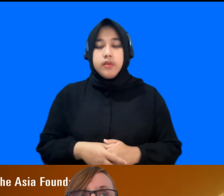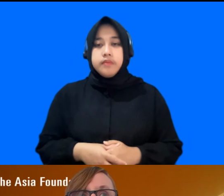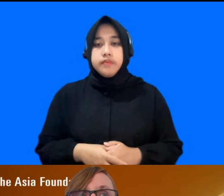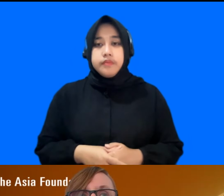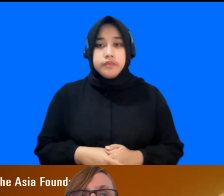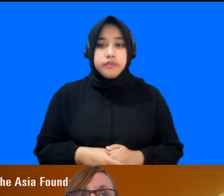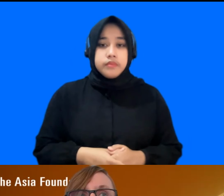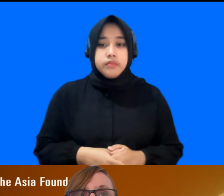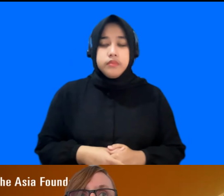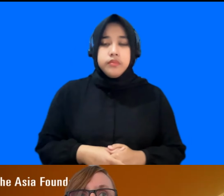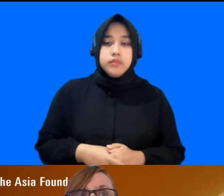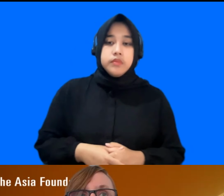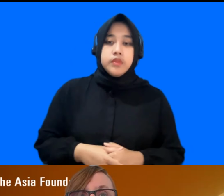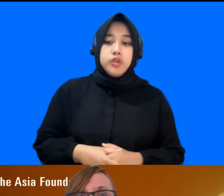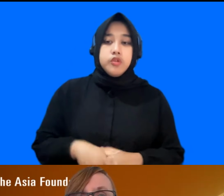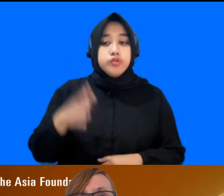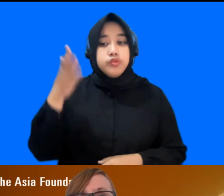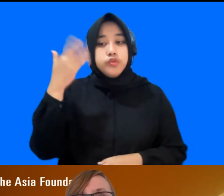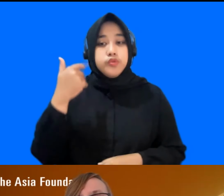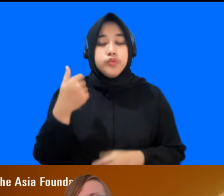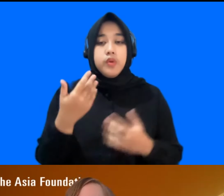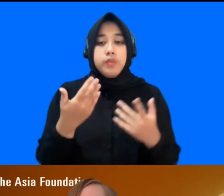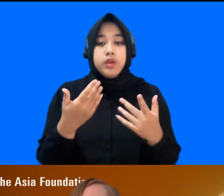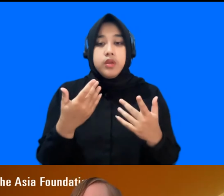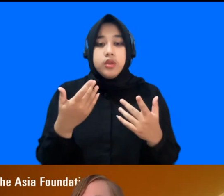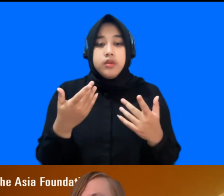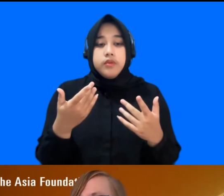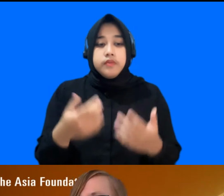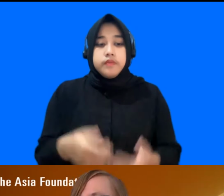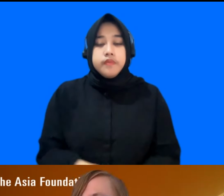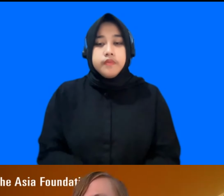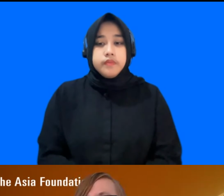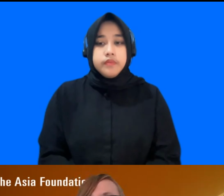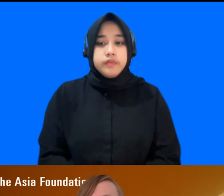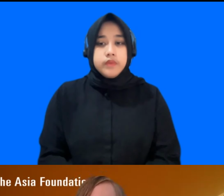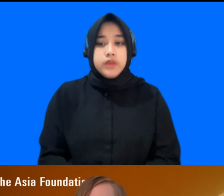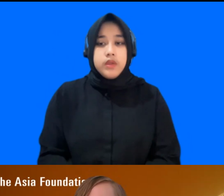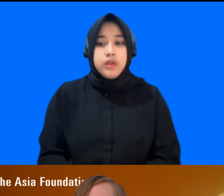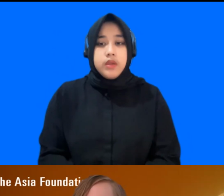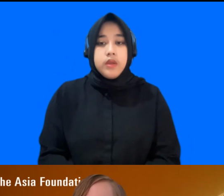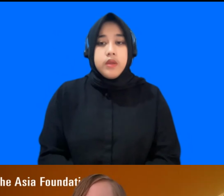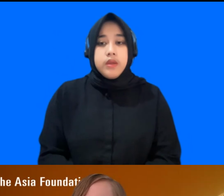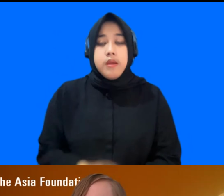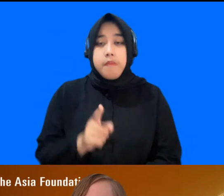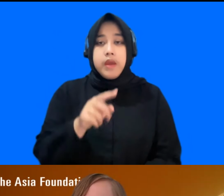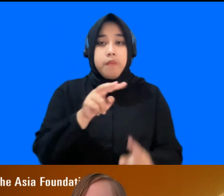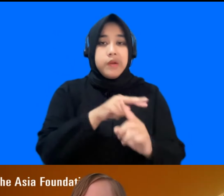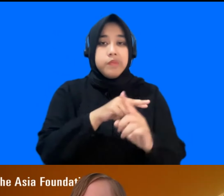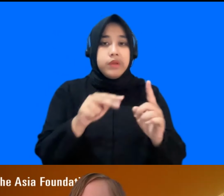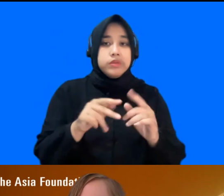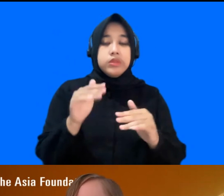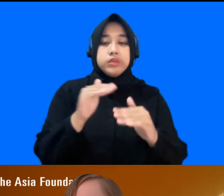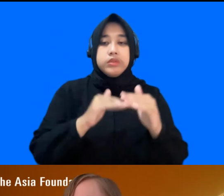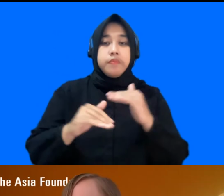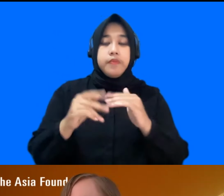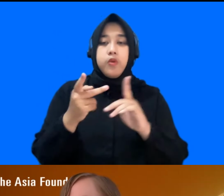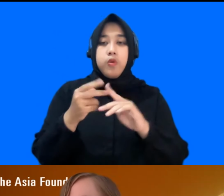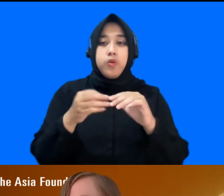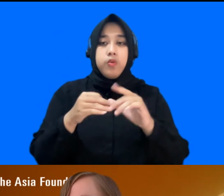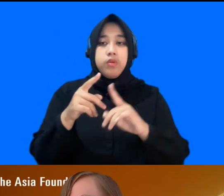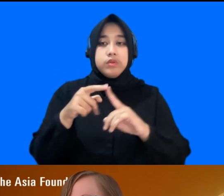more holistic perspective, working with different kinds of people is always like the best way to do it. I've worked with people from like